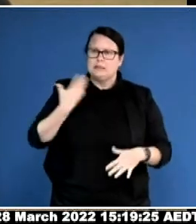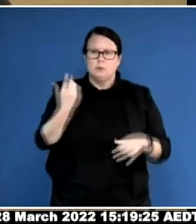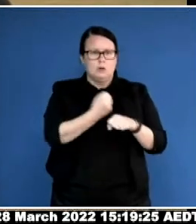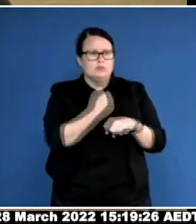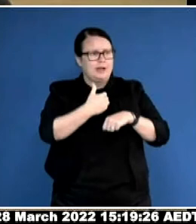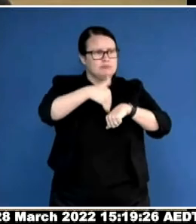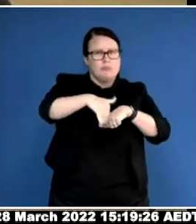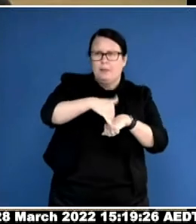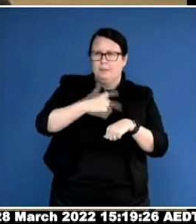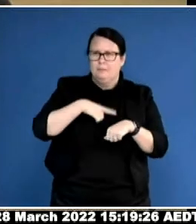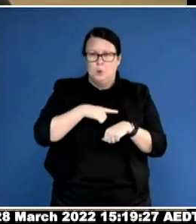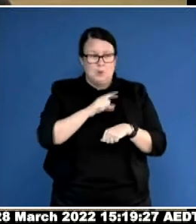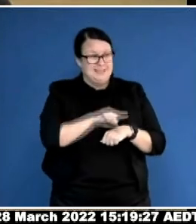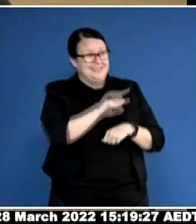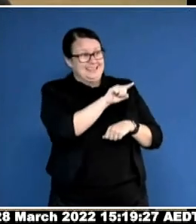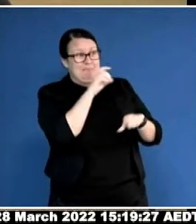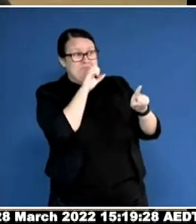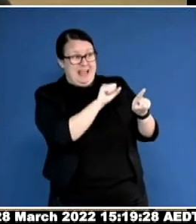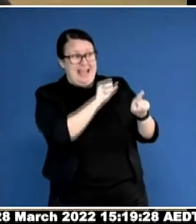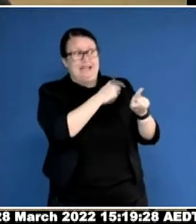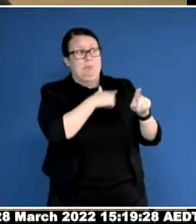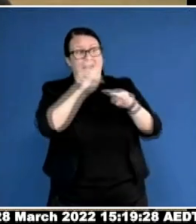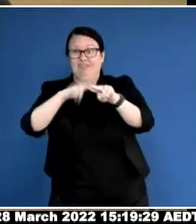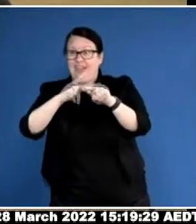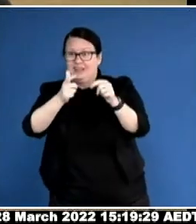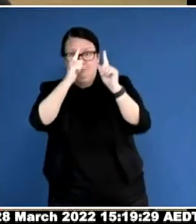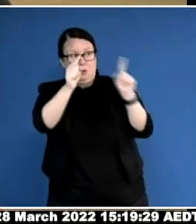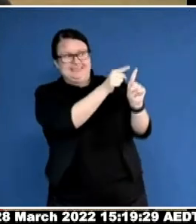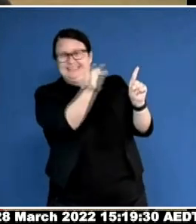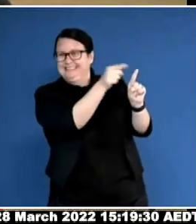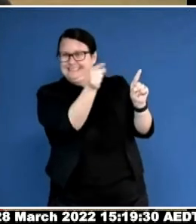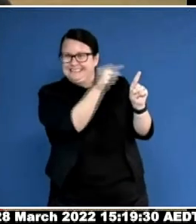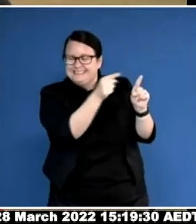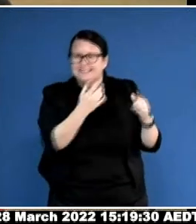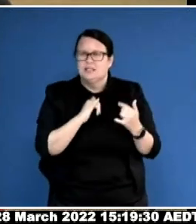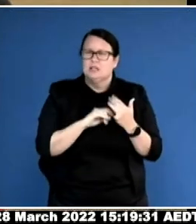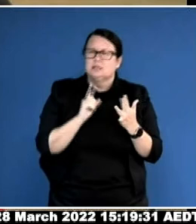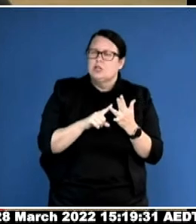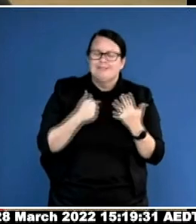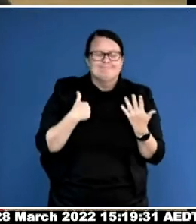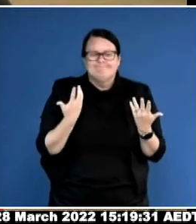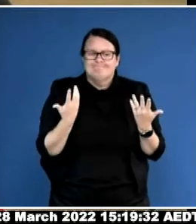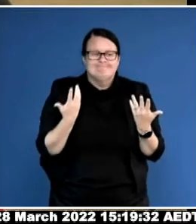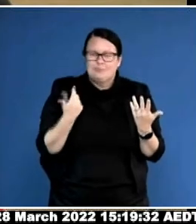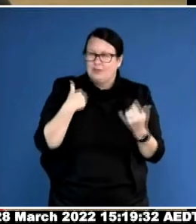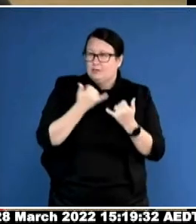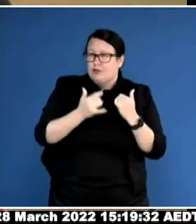as the man was related to my father's employer. I was so naive. I think because there was